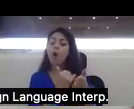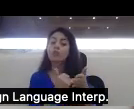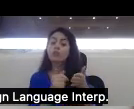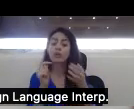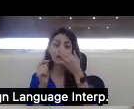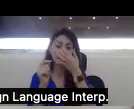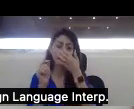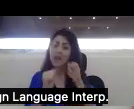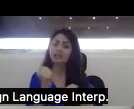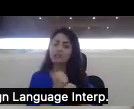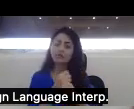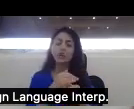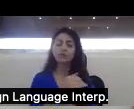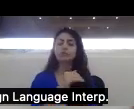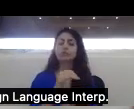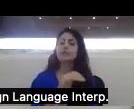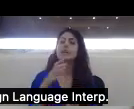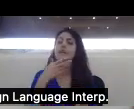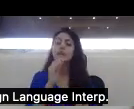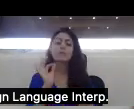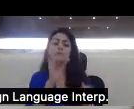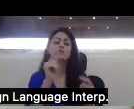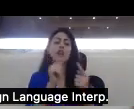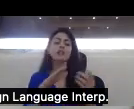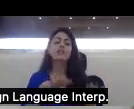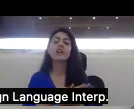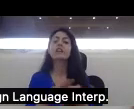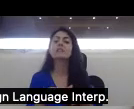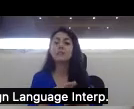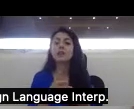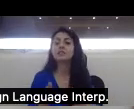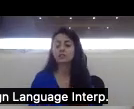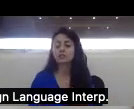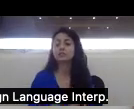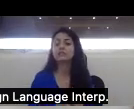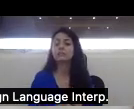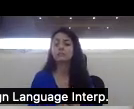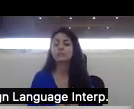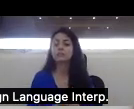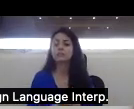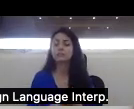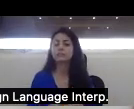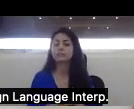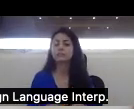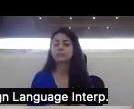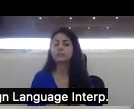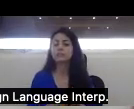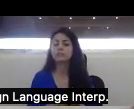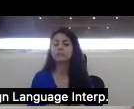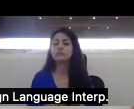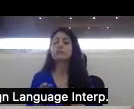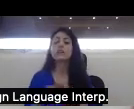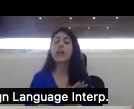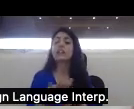challenges we have is from a service provision. is the coordination among different organizations that